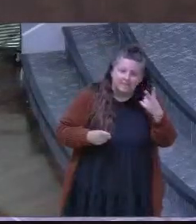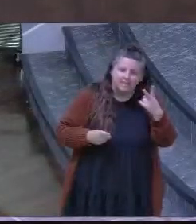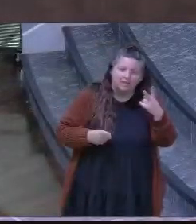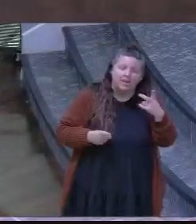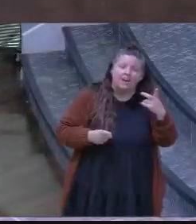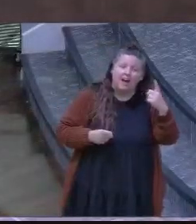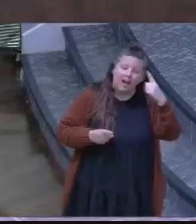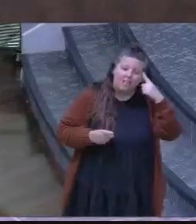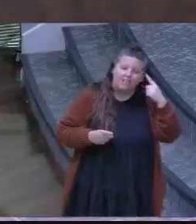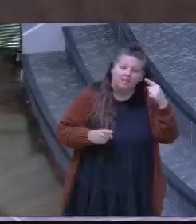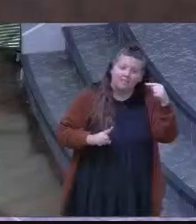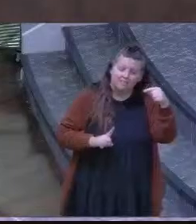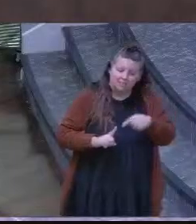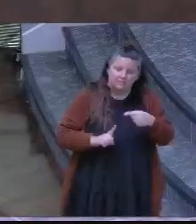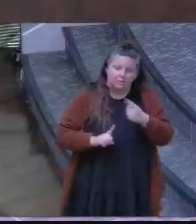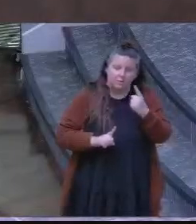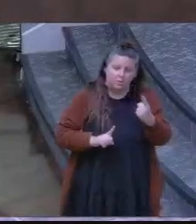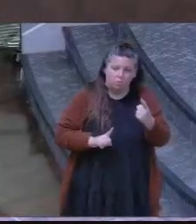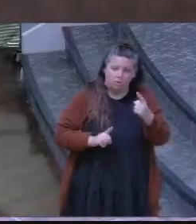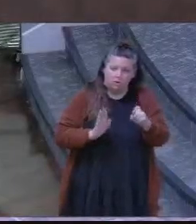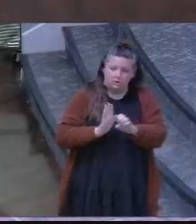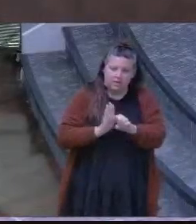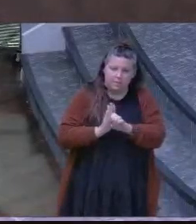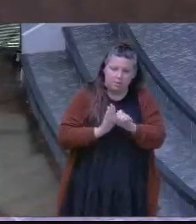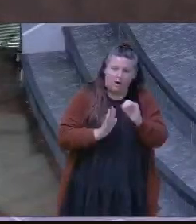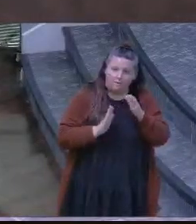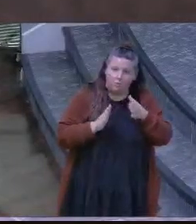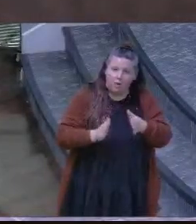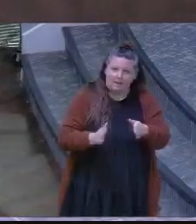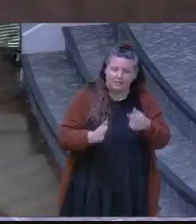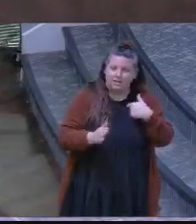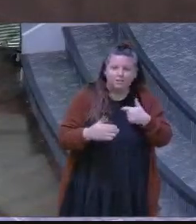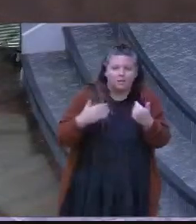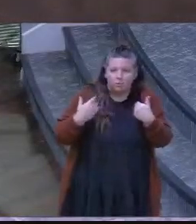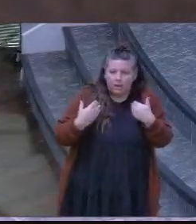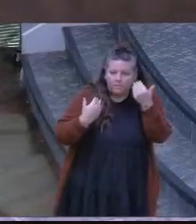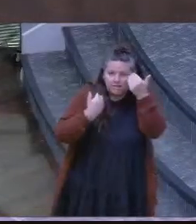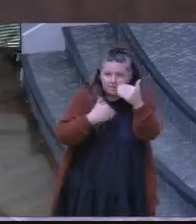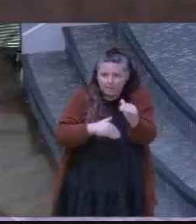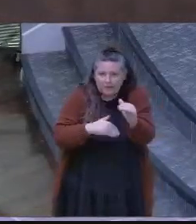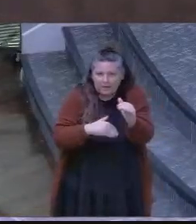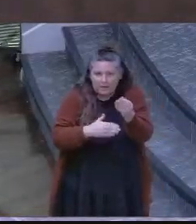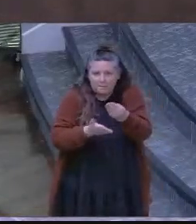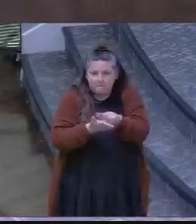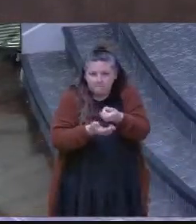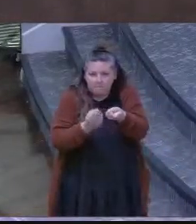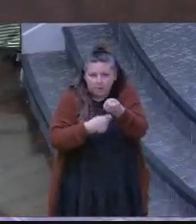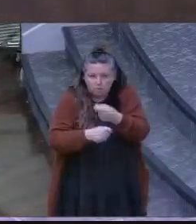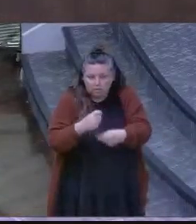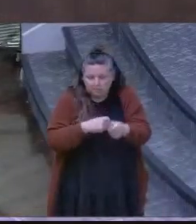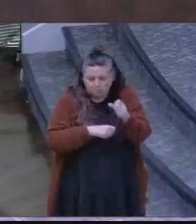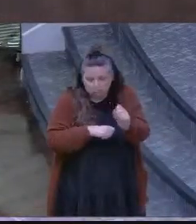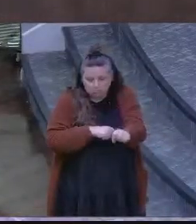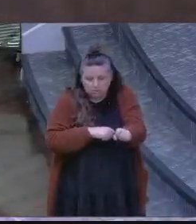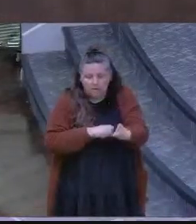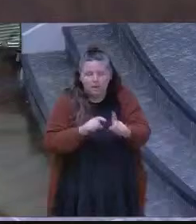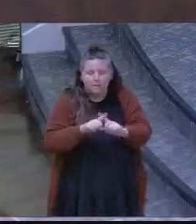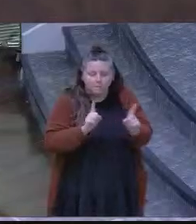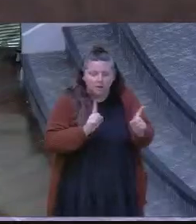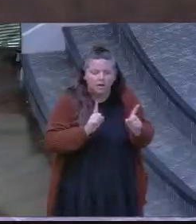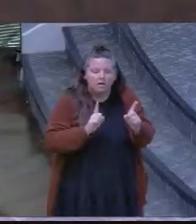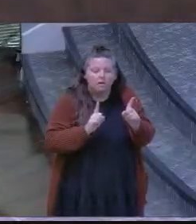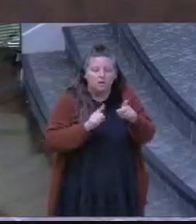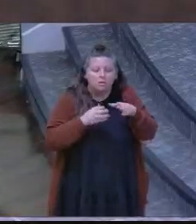example of ways that we can, we have a limited budget, but there are ways that we can impact the climate